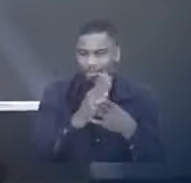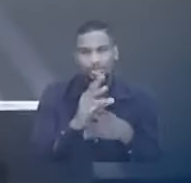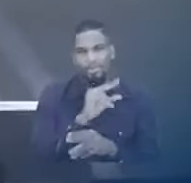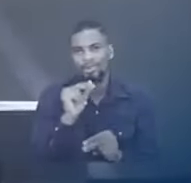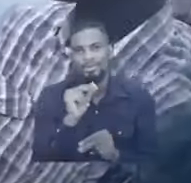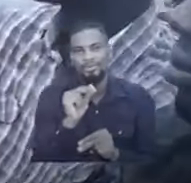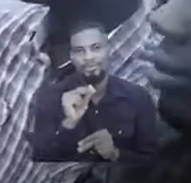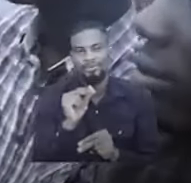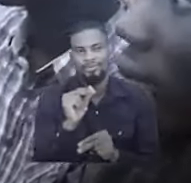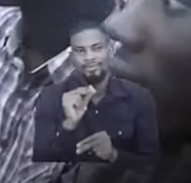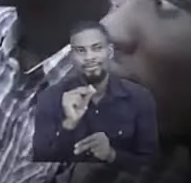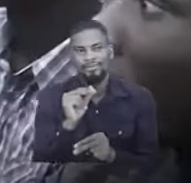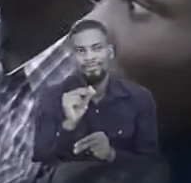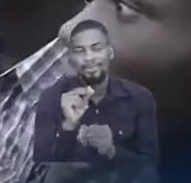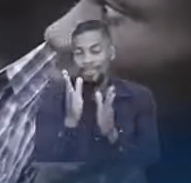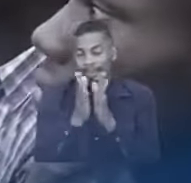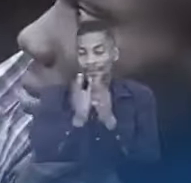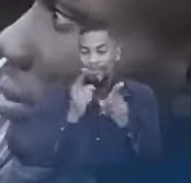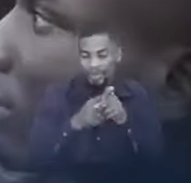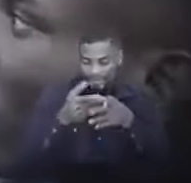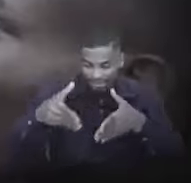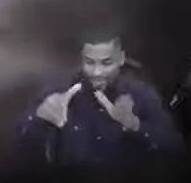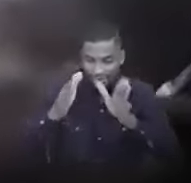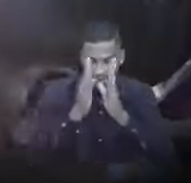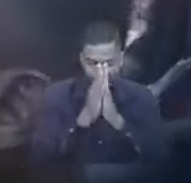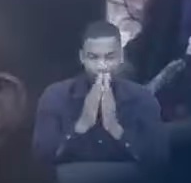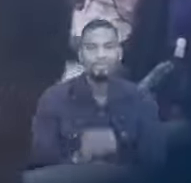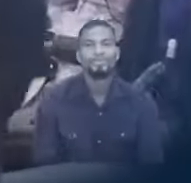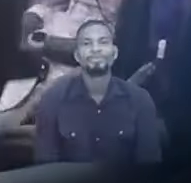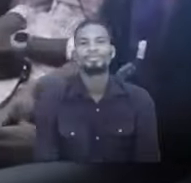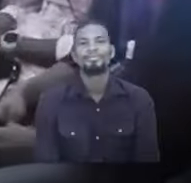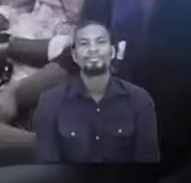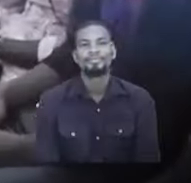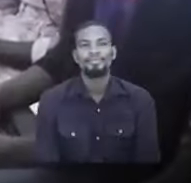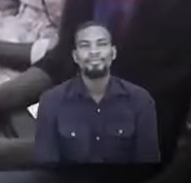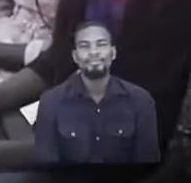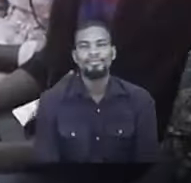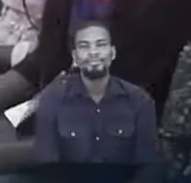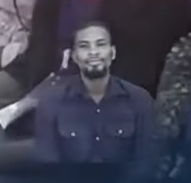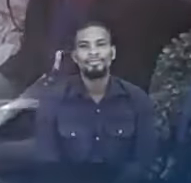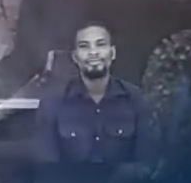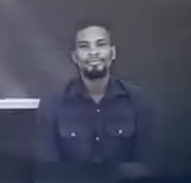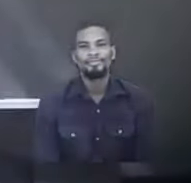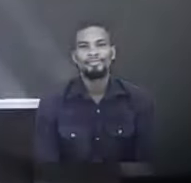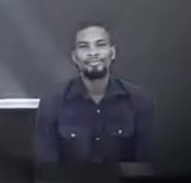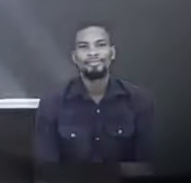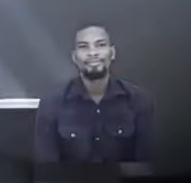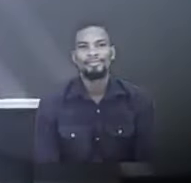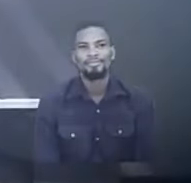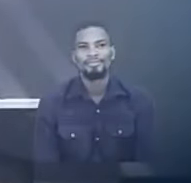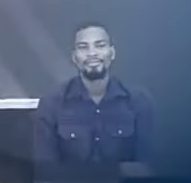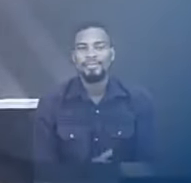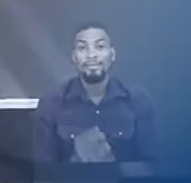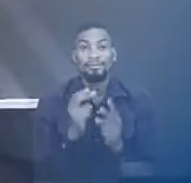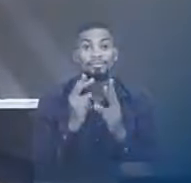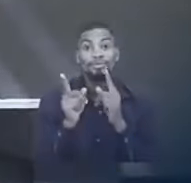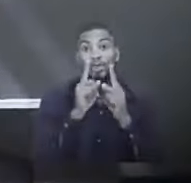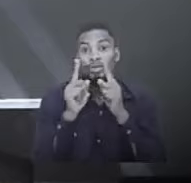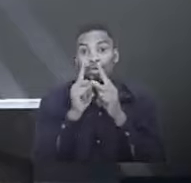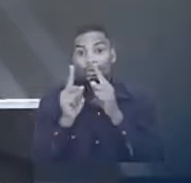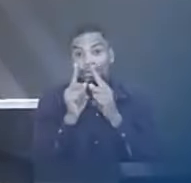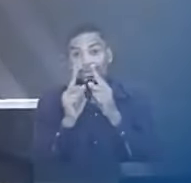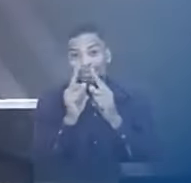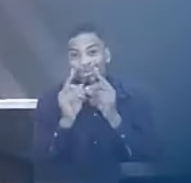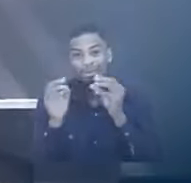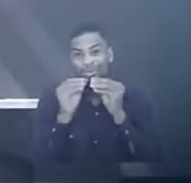it's prayer meeting time, let them pray. Sometimes we do a lot of commentary and very little prayer. So let the